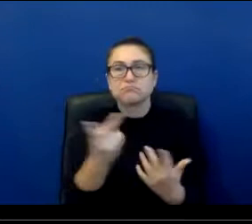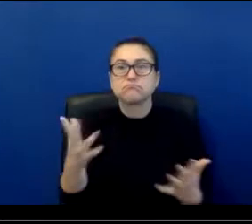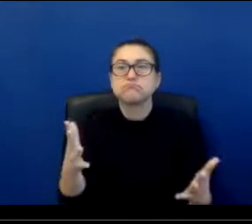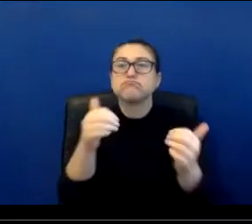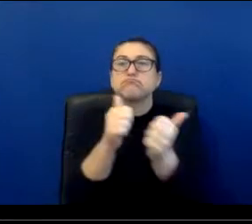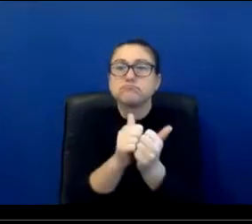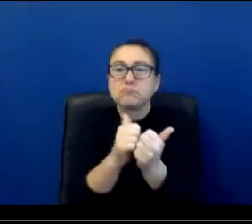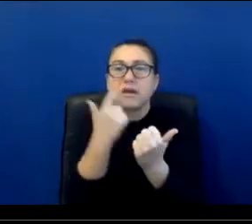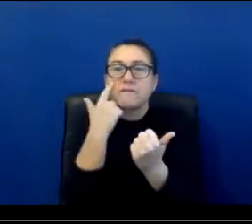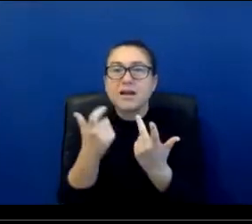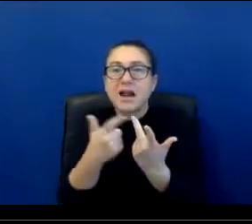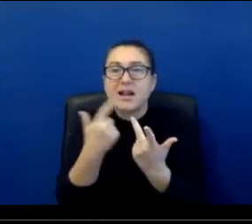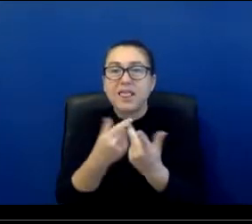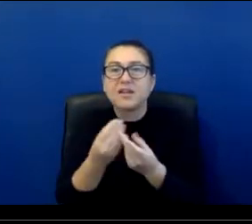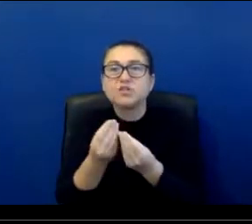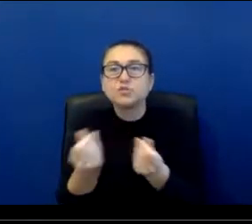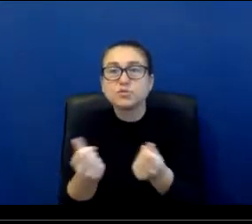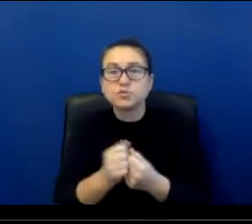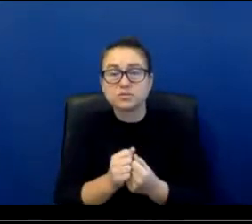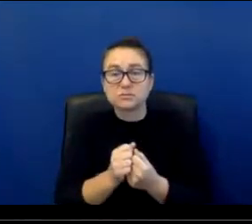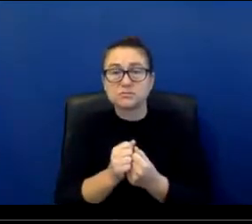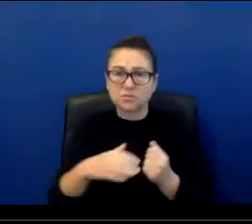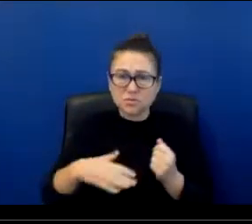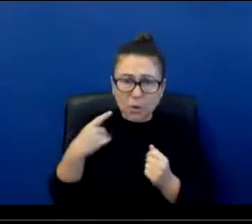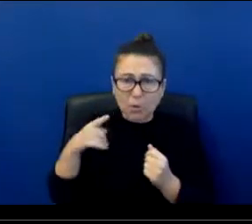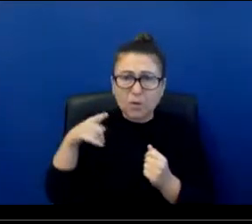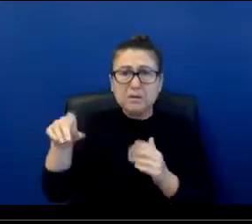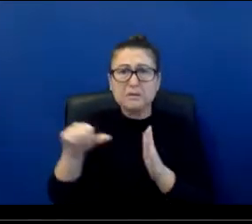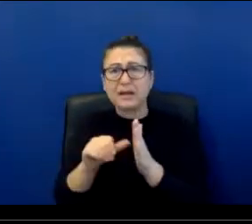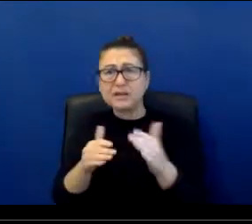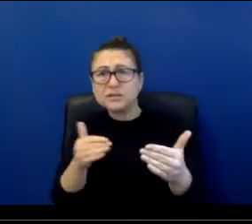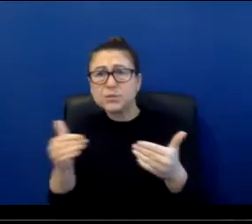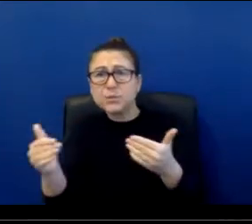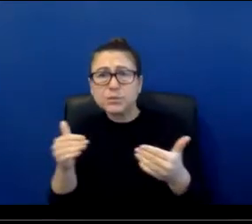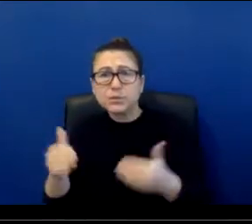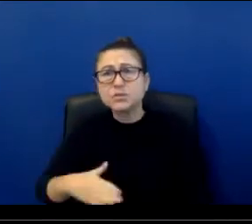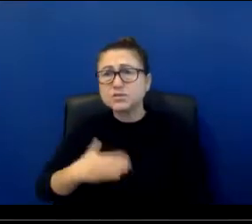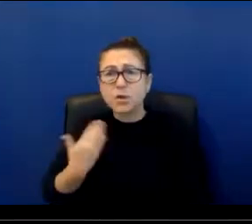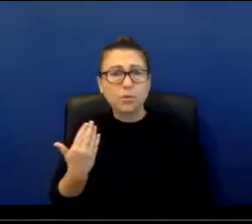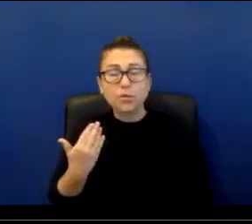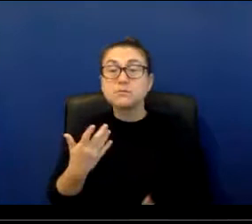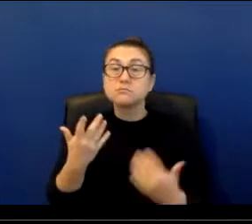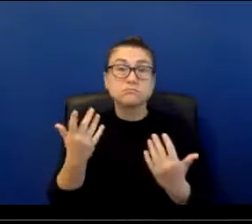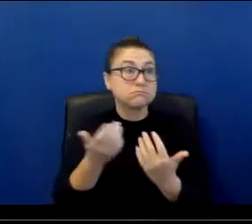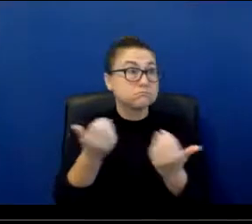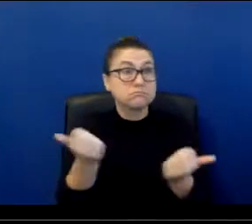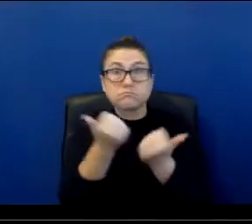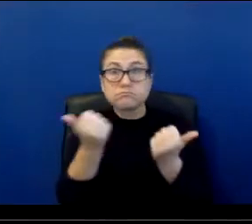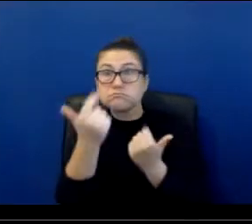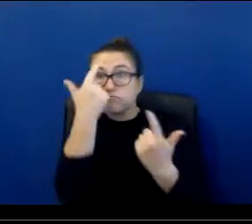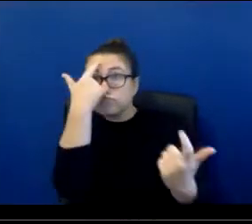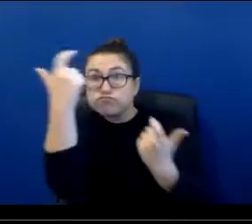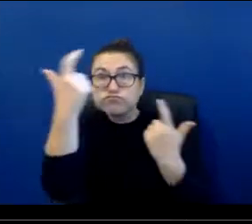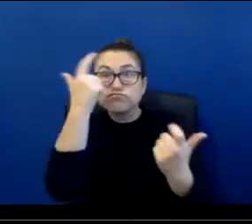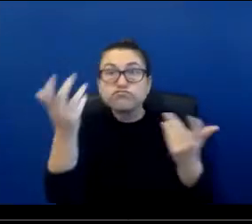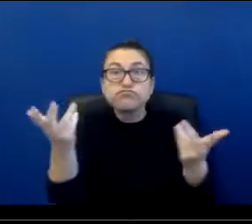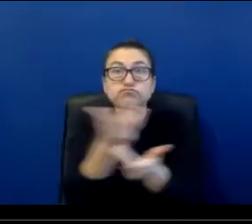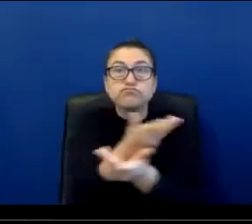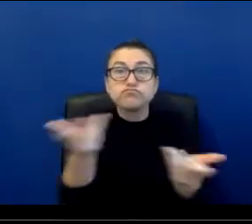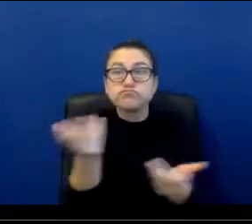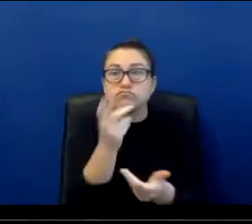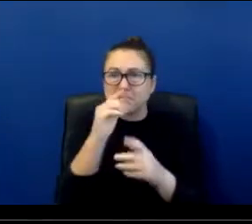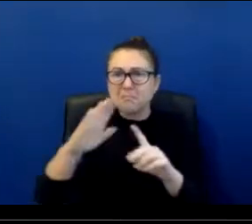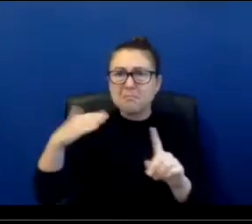the other person is not struggling financially, and, you know, there's lots of creative things that that people come up with